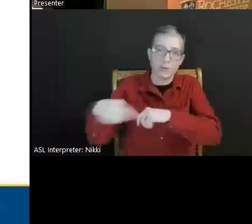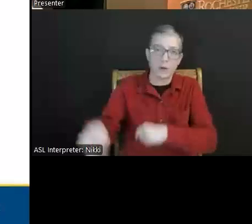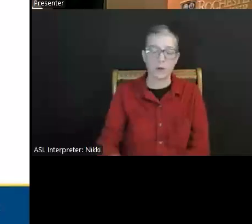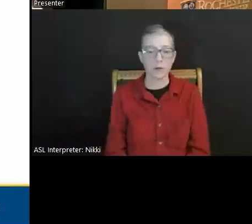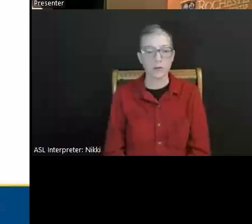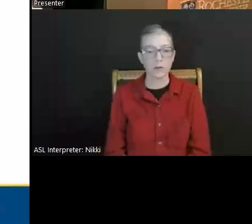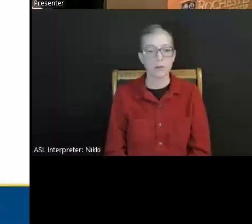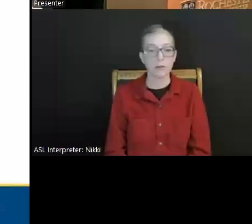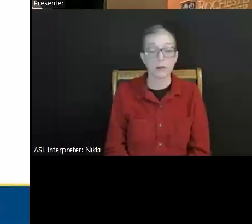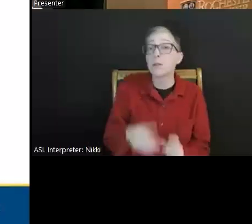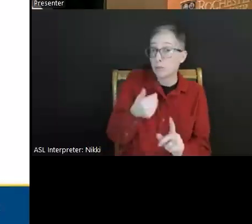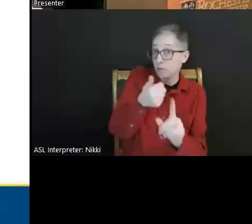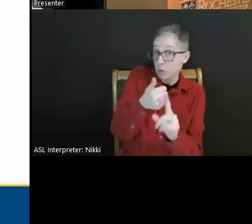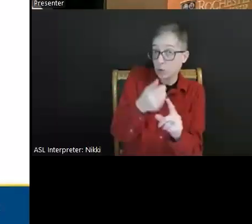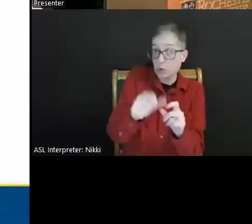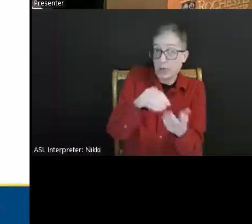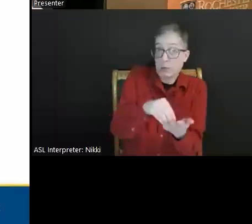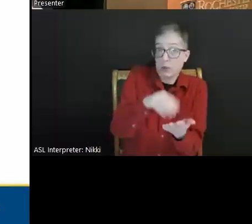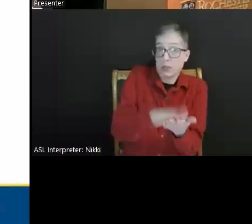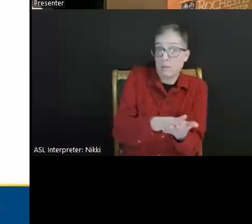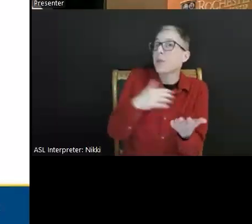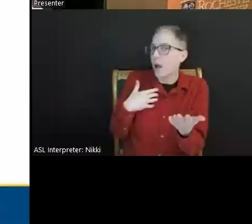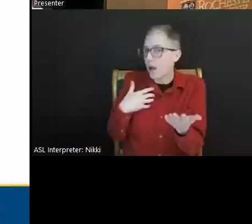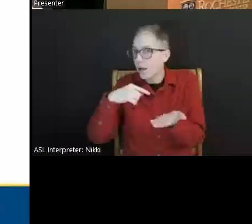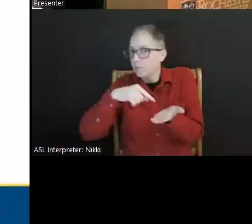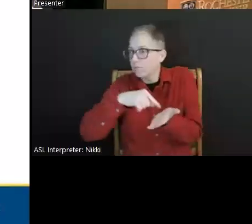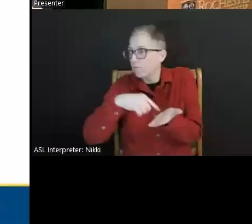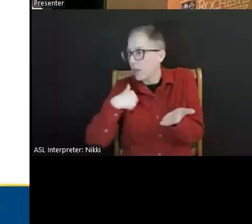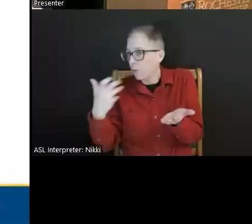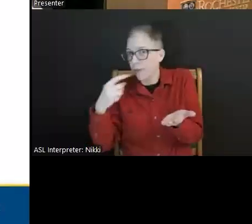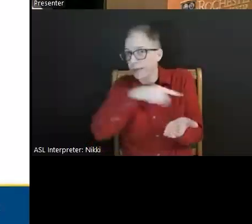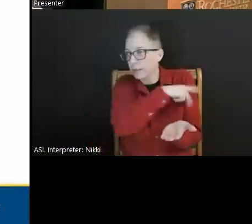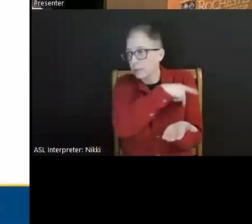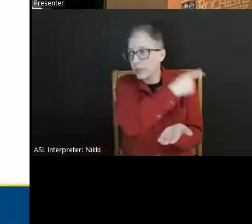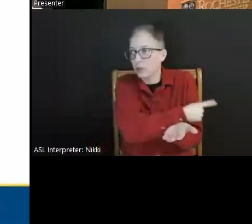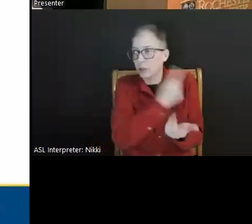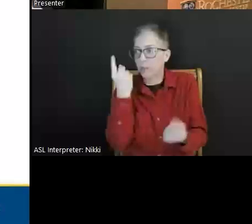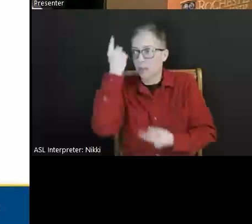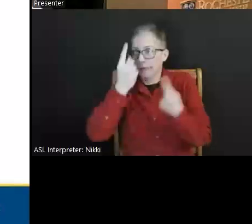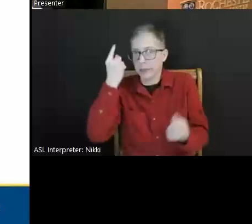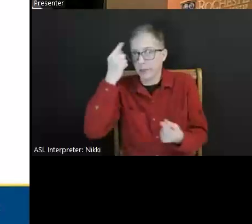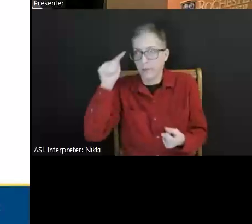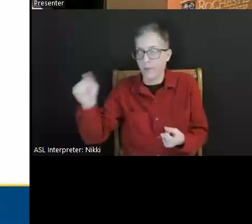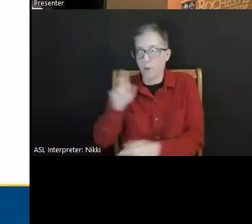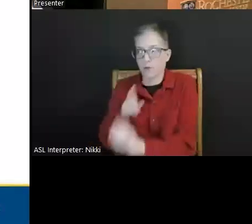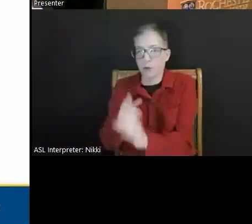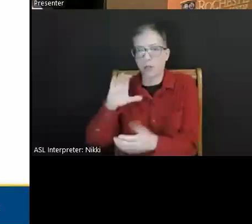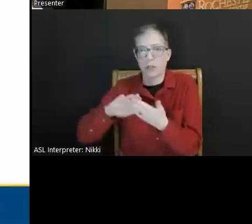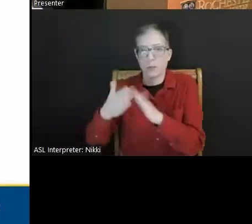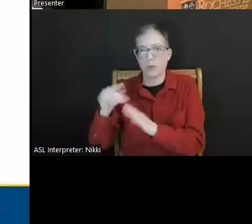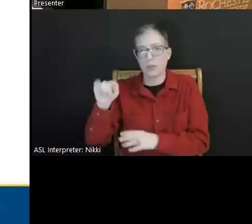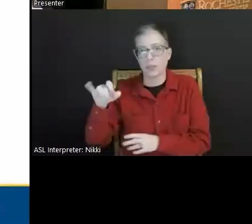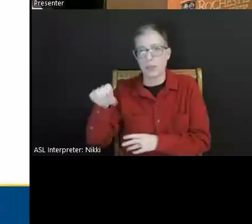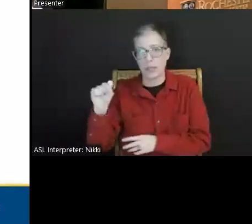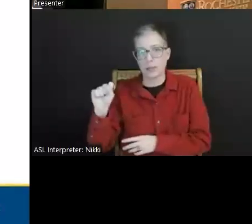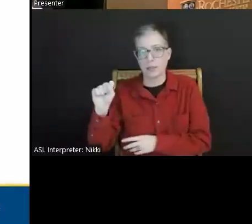this patient considered for the Community Ties team, and our intake and access coordinator will